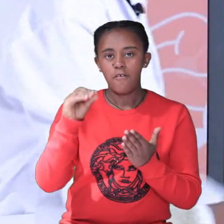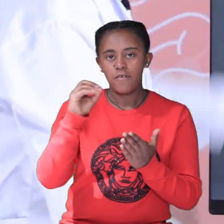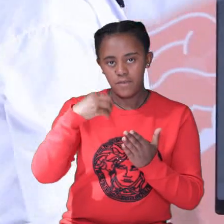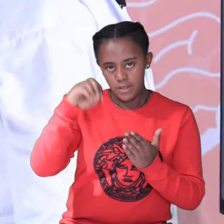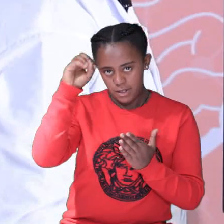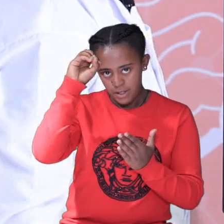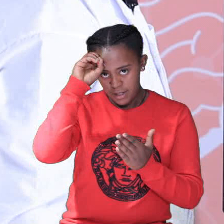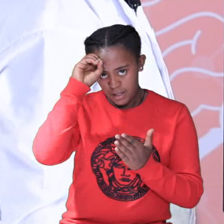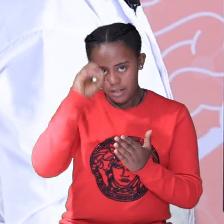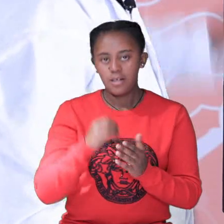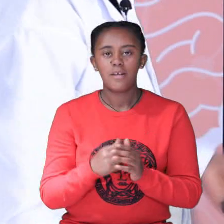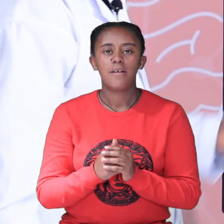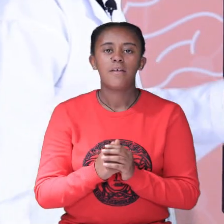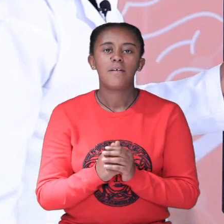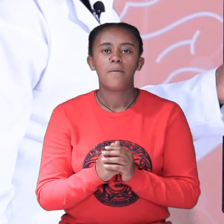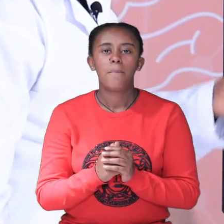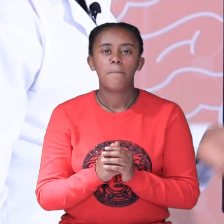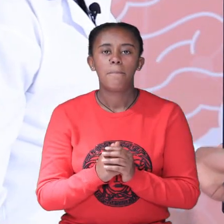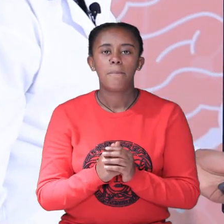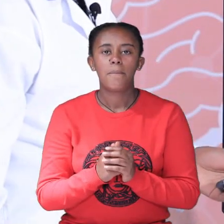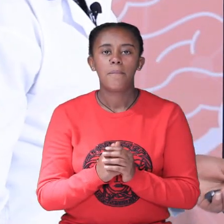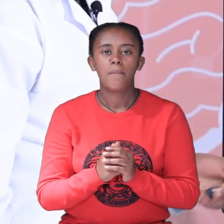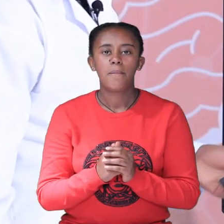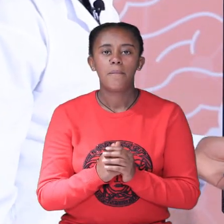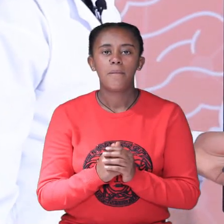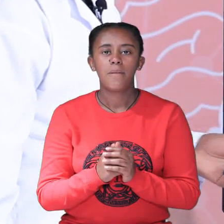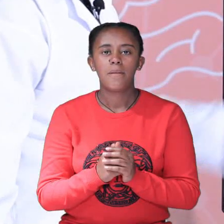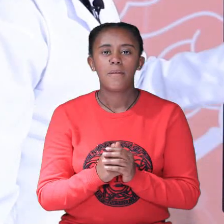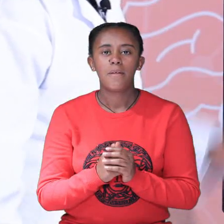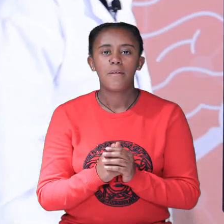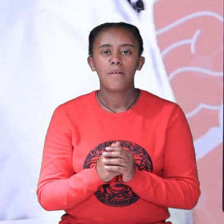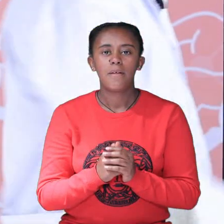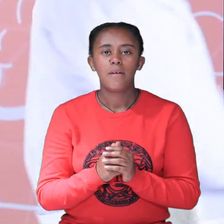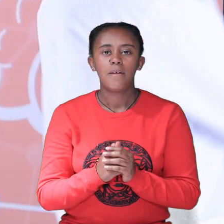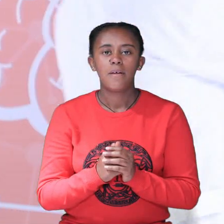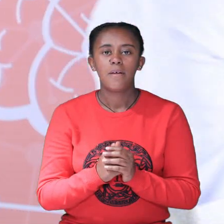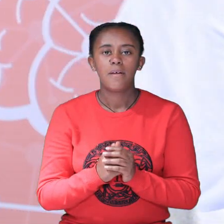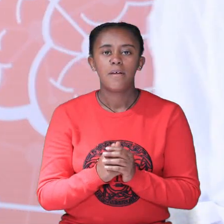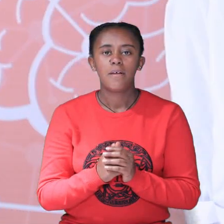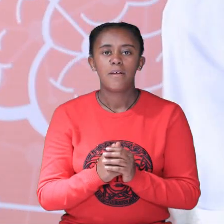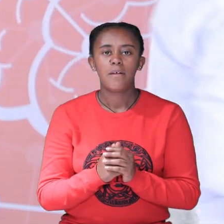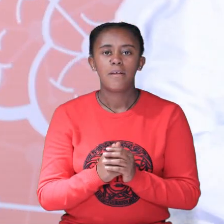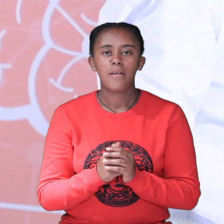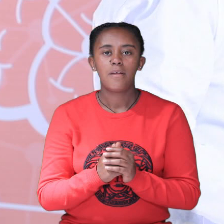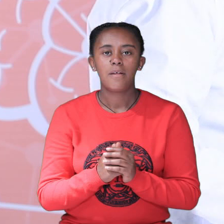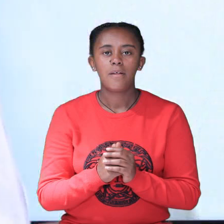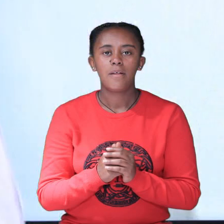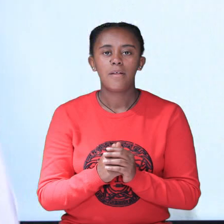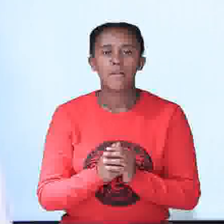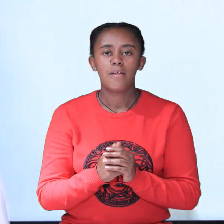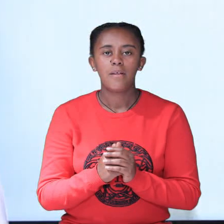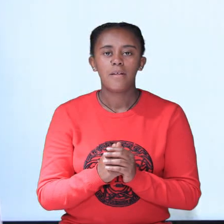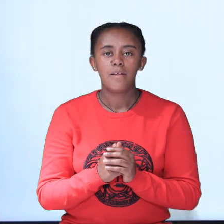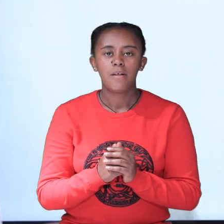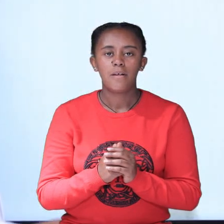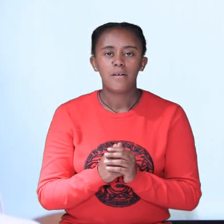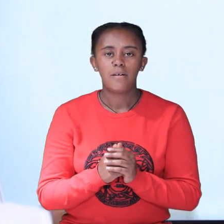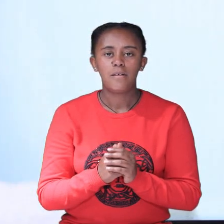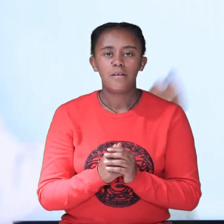answer is 50 degree. The angle between the reflected ray and the mirror